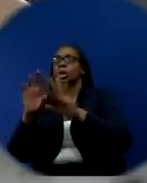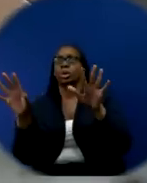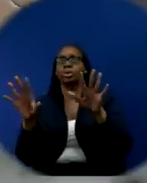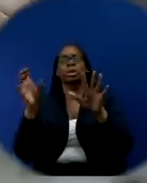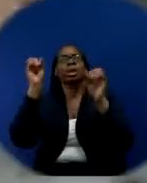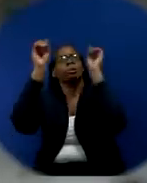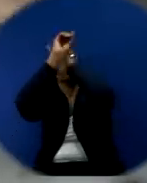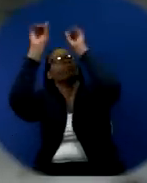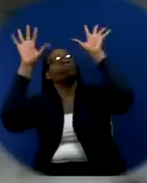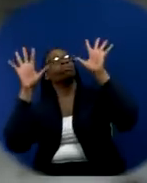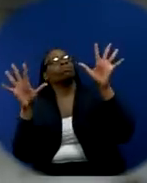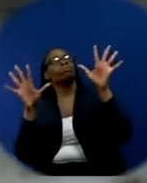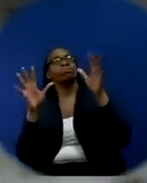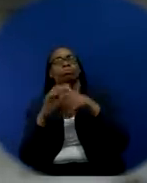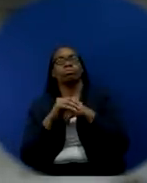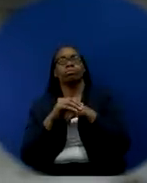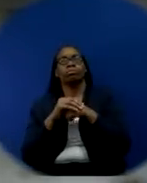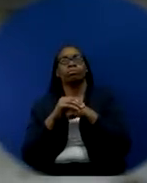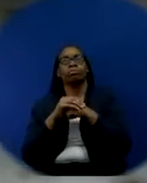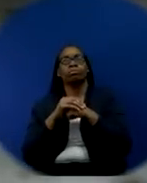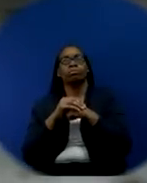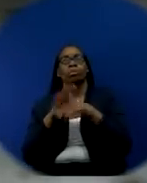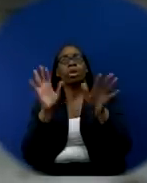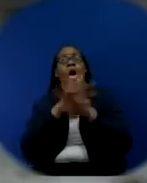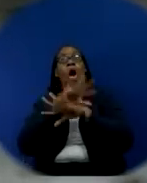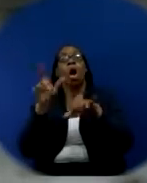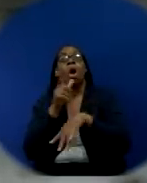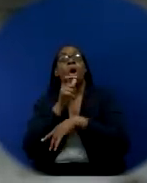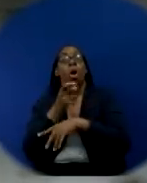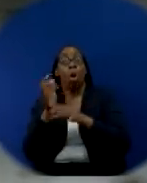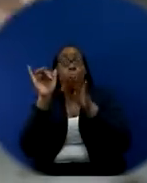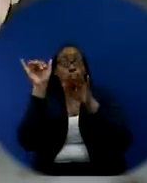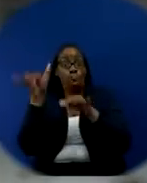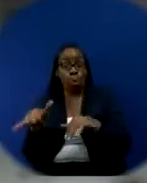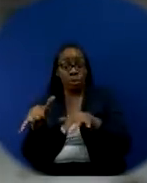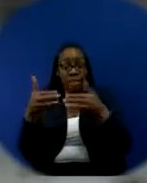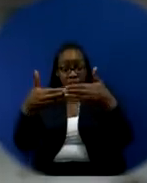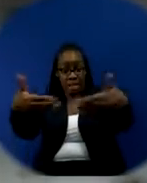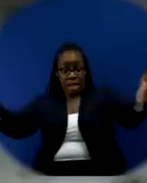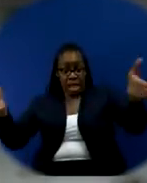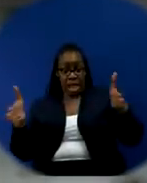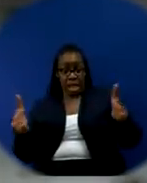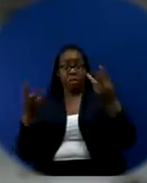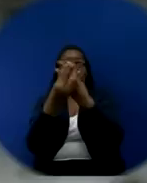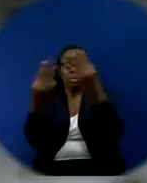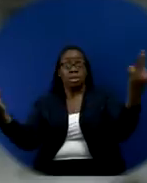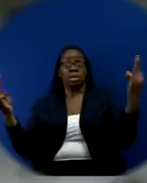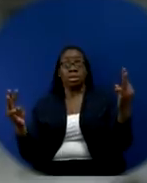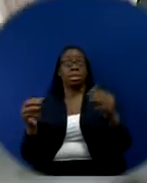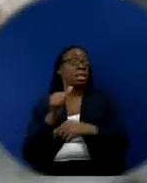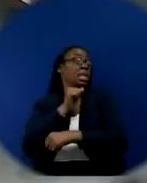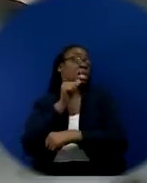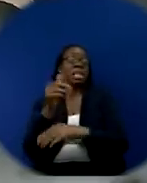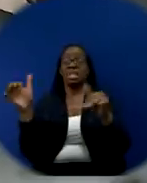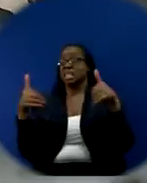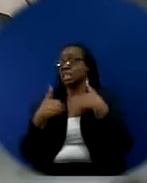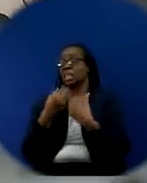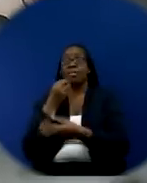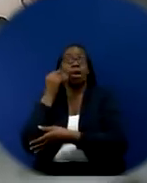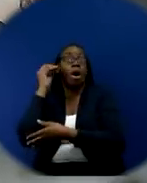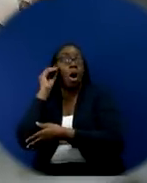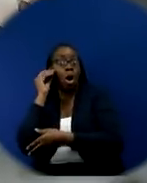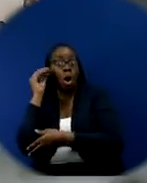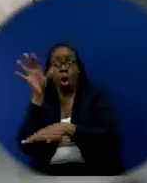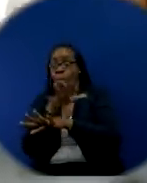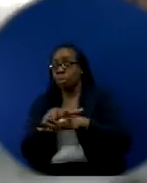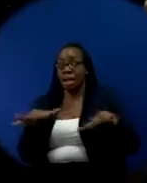picture that was painted. All those who stayed on the outside of the city gate, they were ones who did not have homes, they did not have